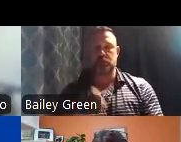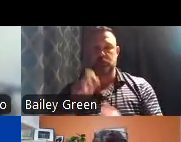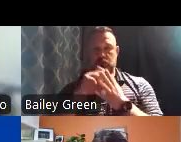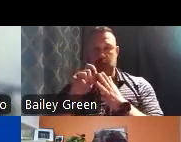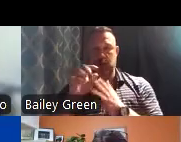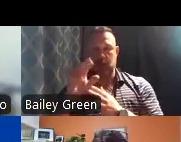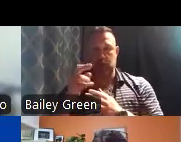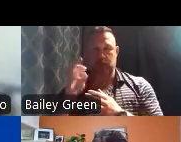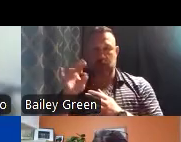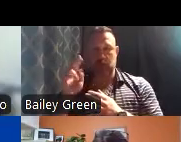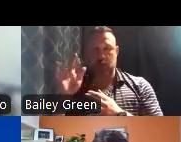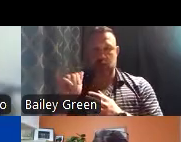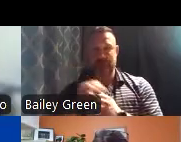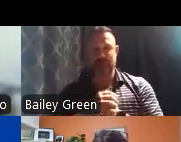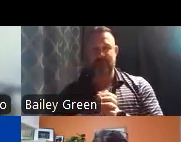down?